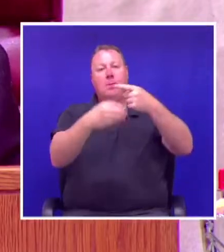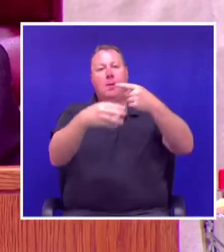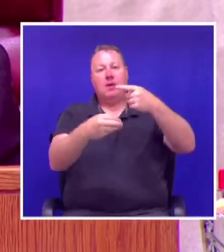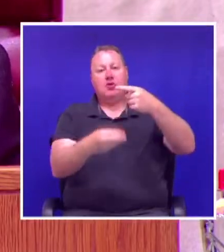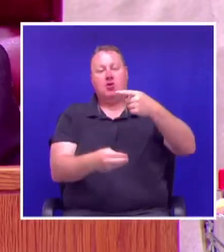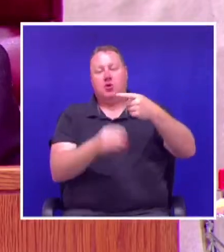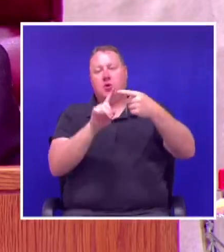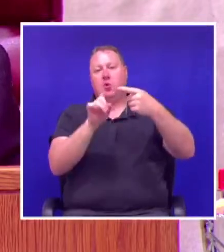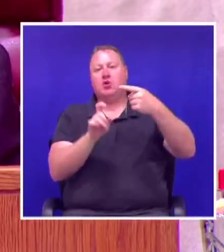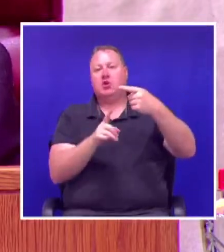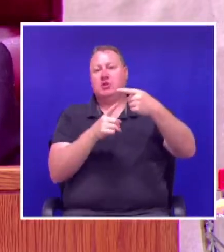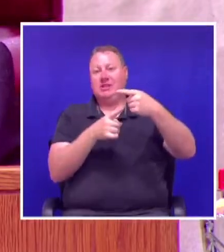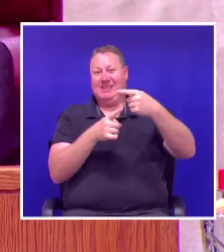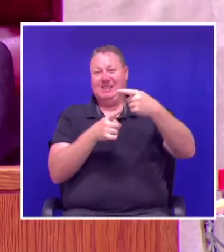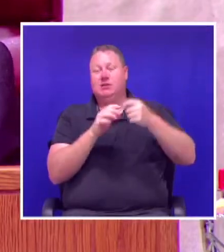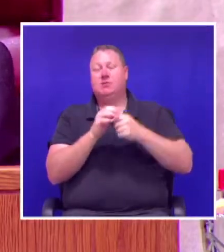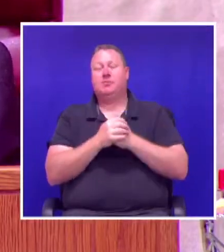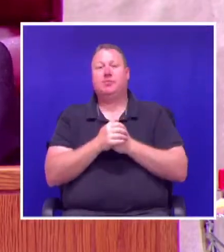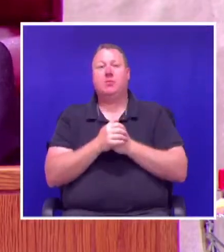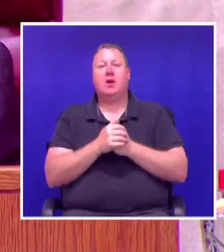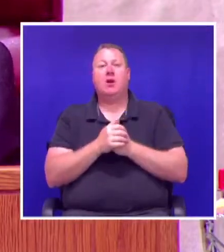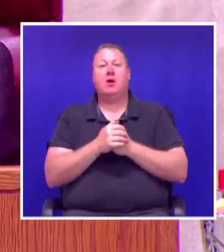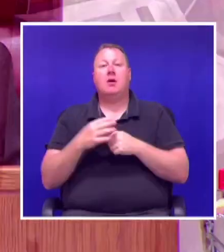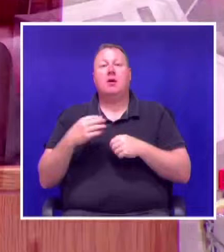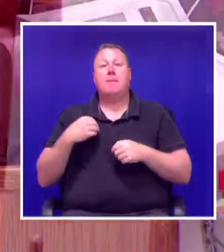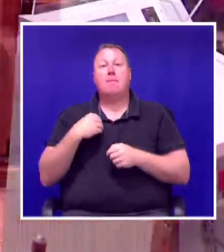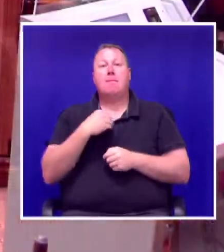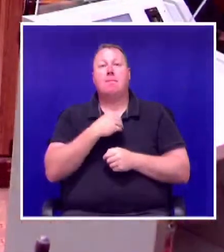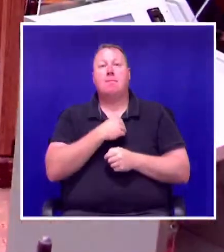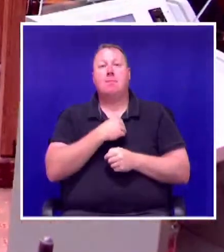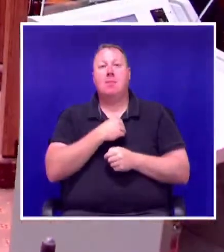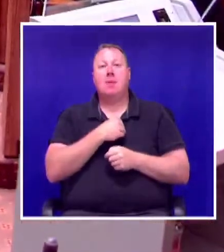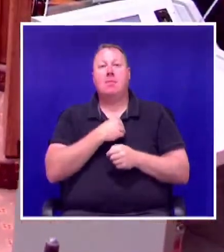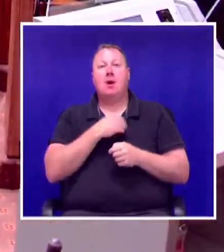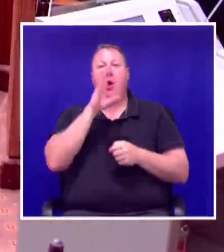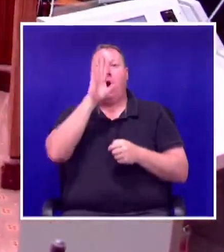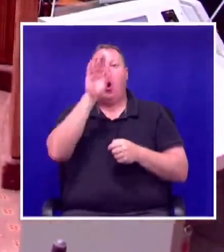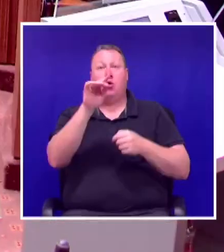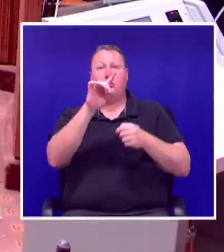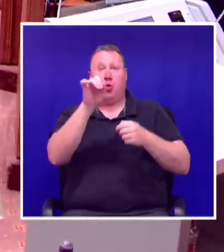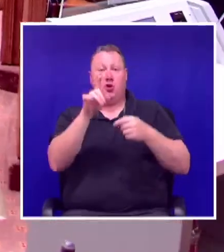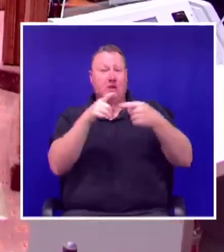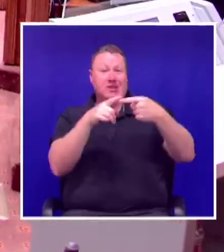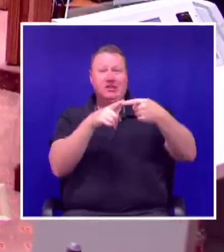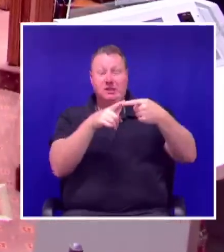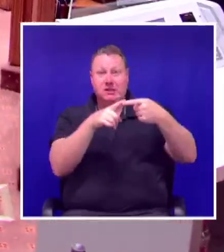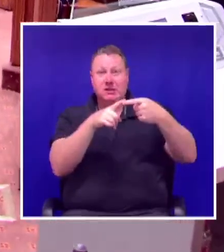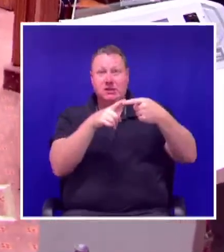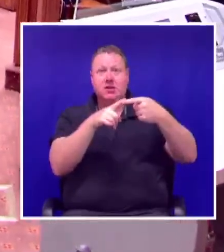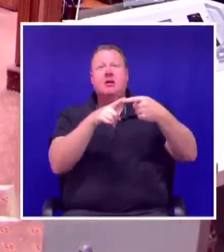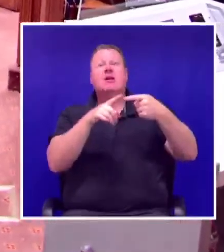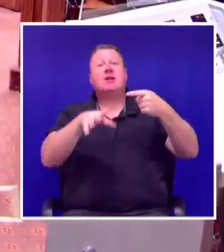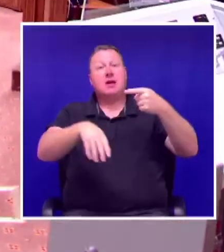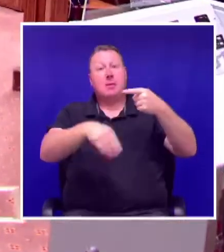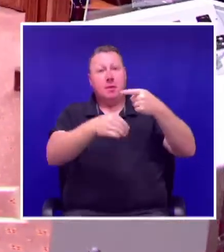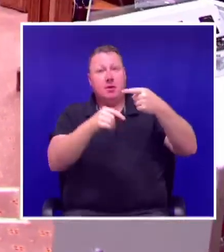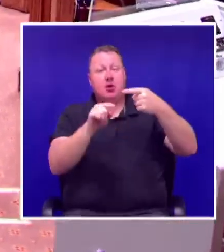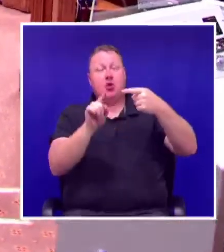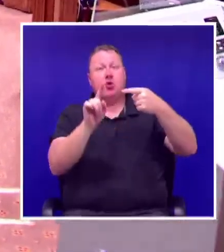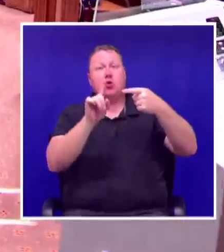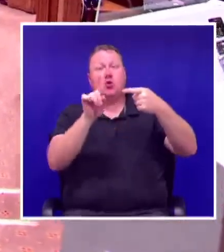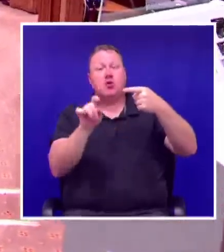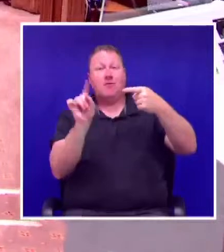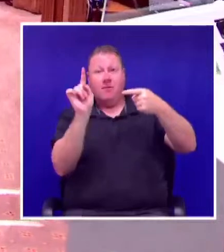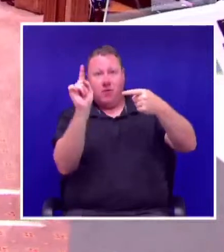are allowed per question. A member who was asked the initial question would be the first to be afforded an opportunity to ask a